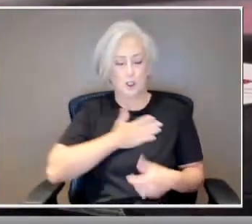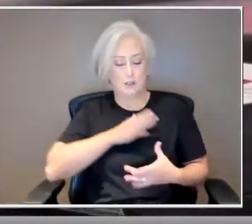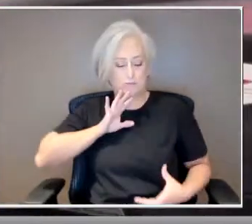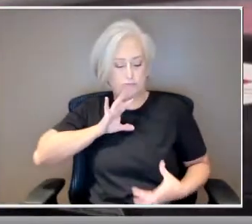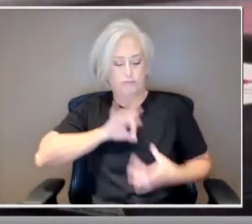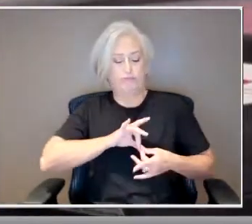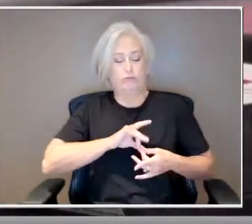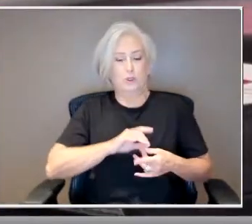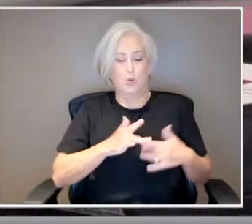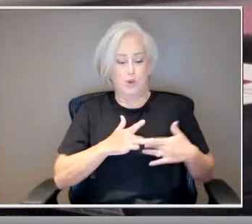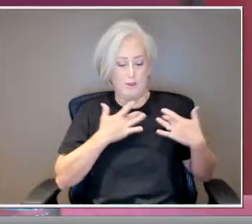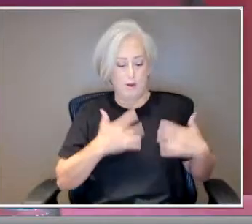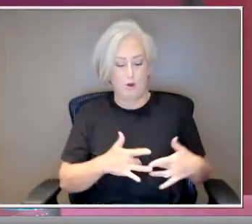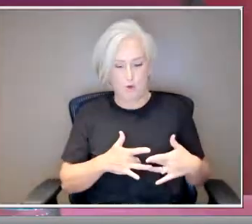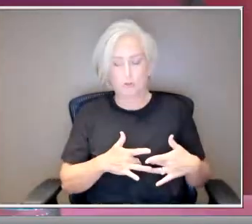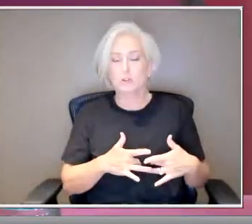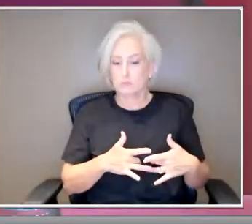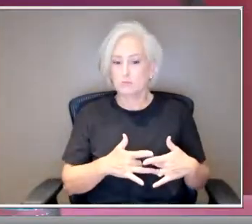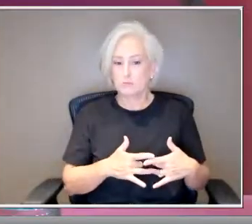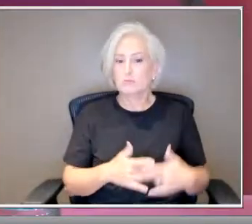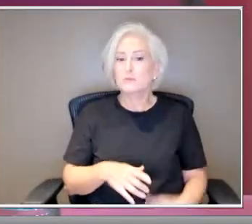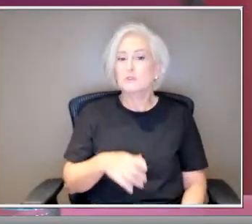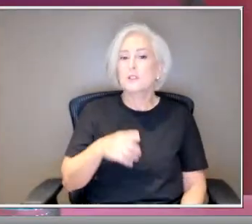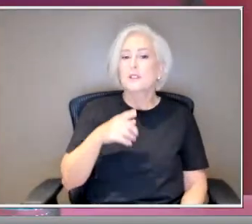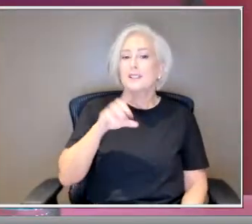better explain exactly how he's